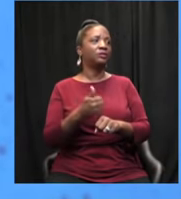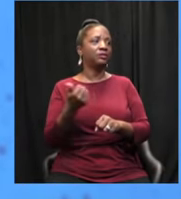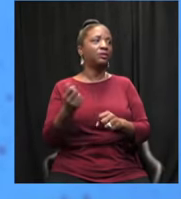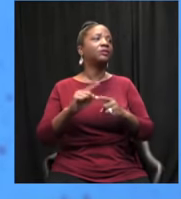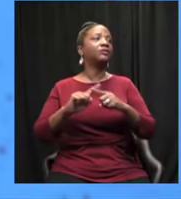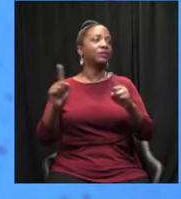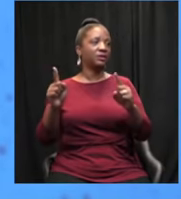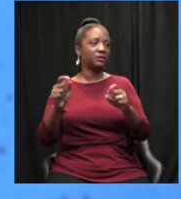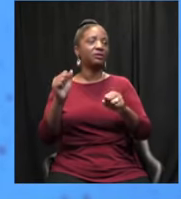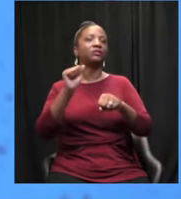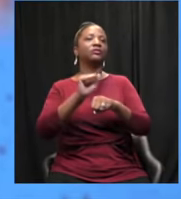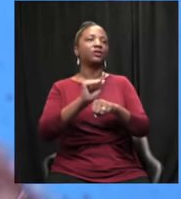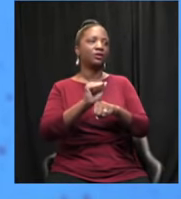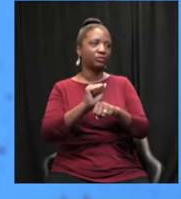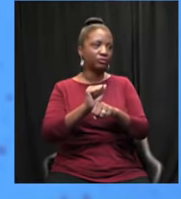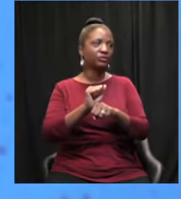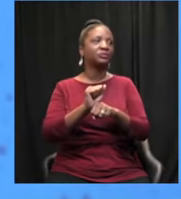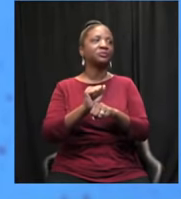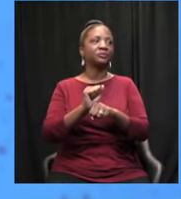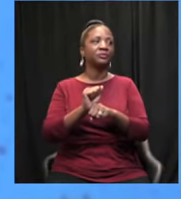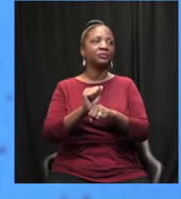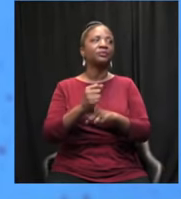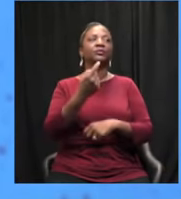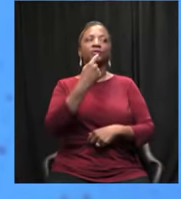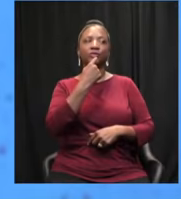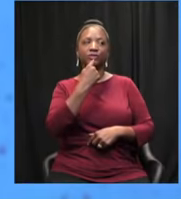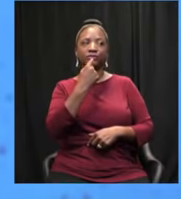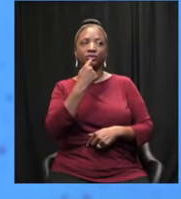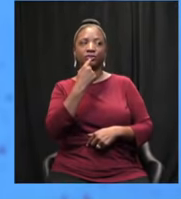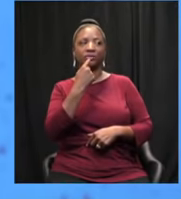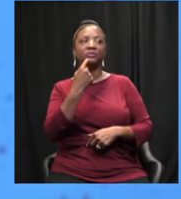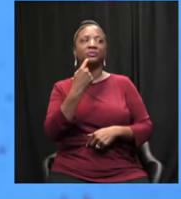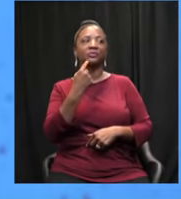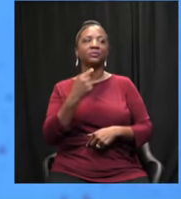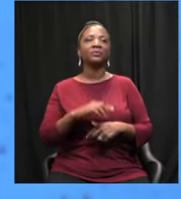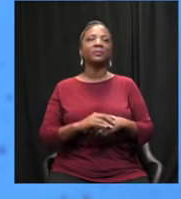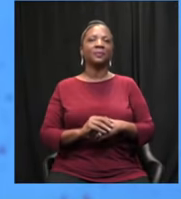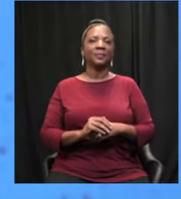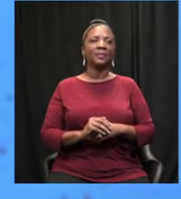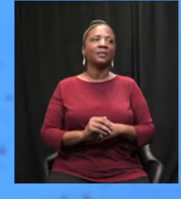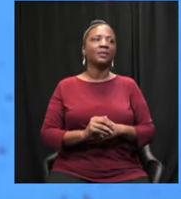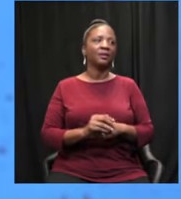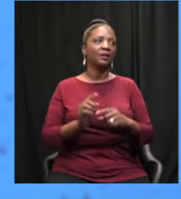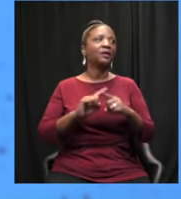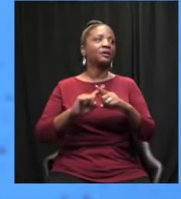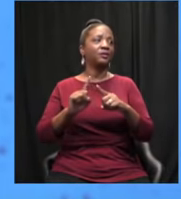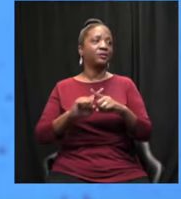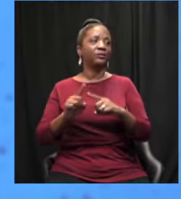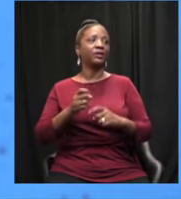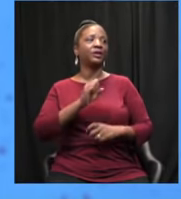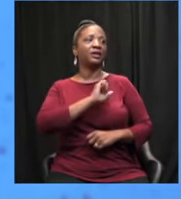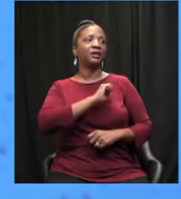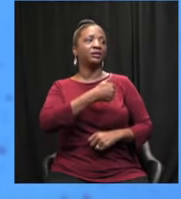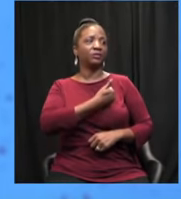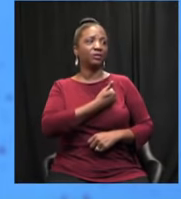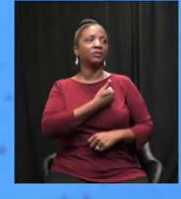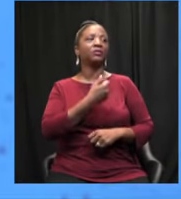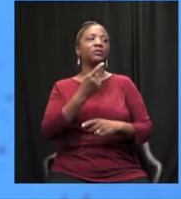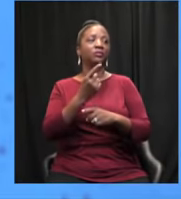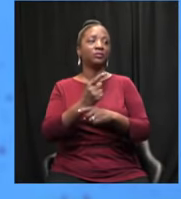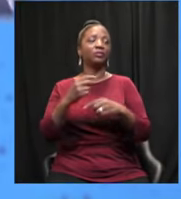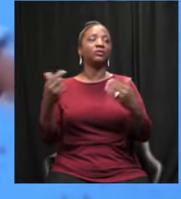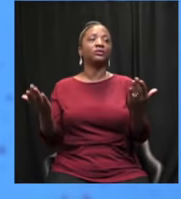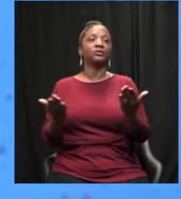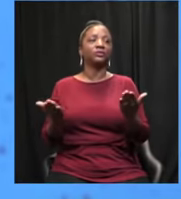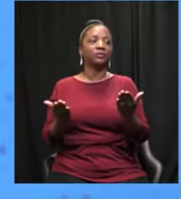and crystals and burning sage and talking about the energy is not right in this room as they try to find